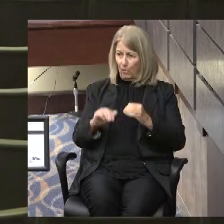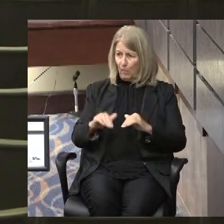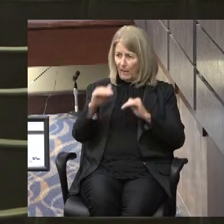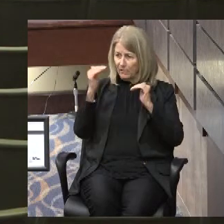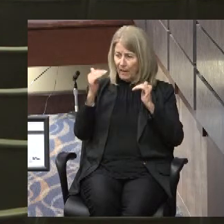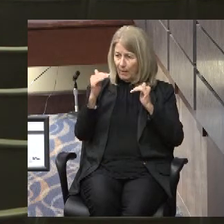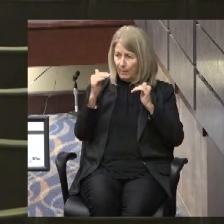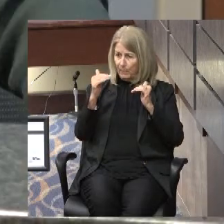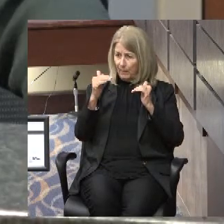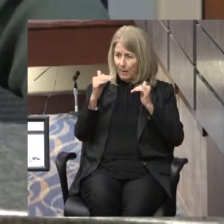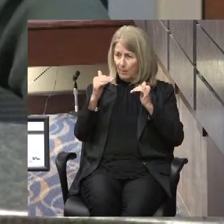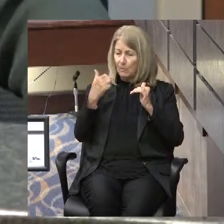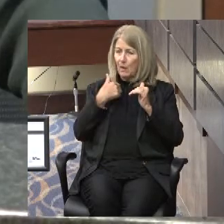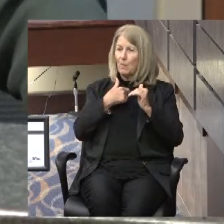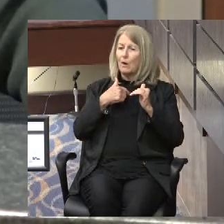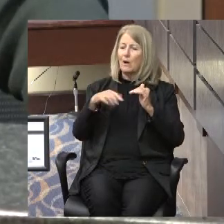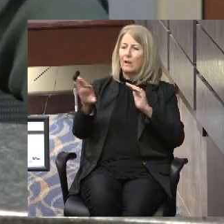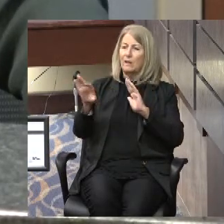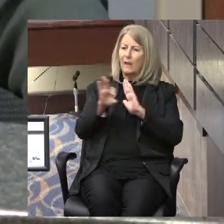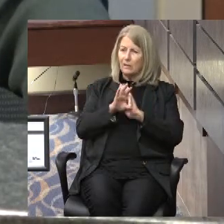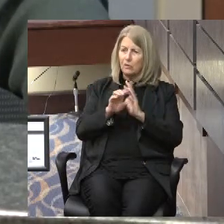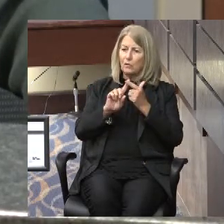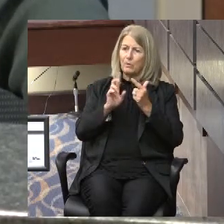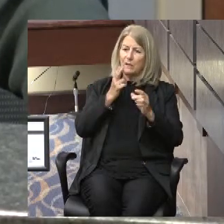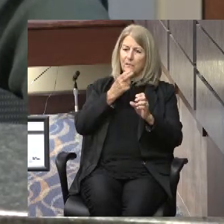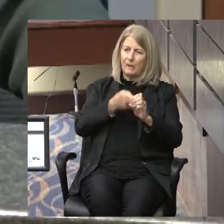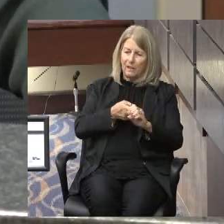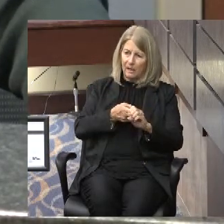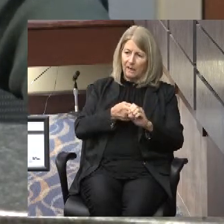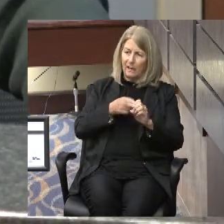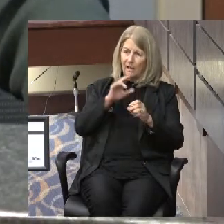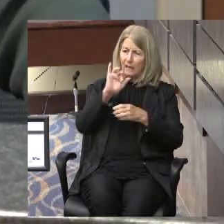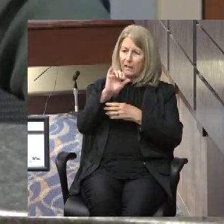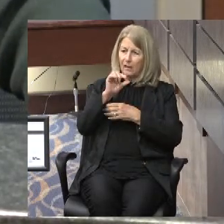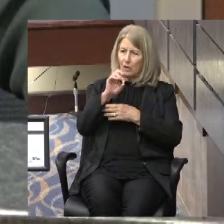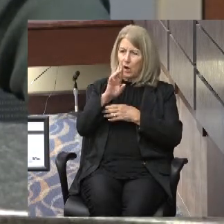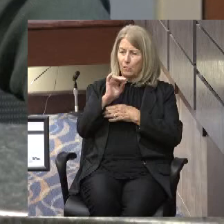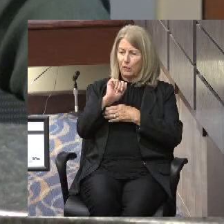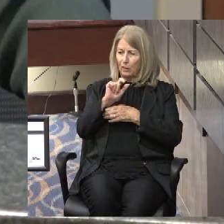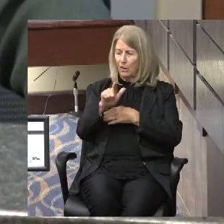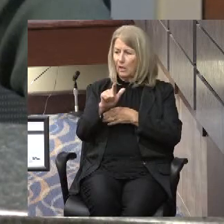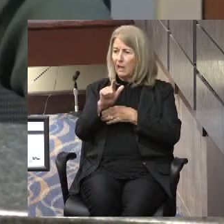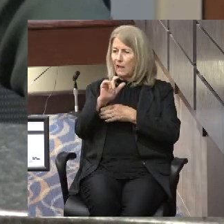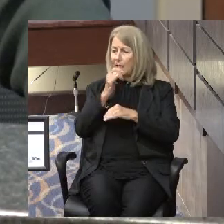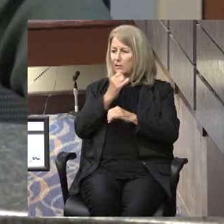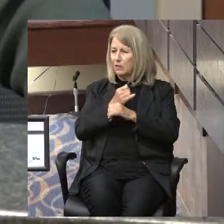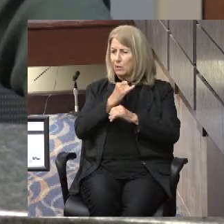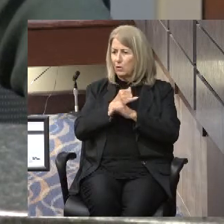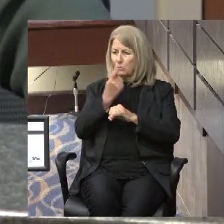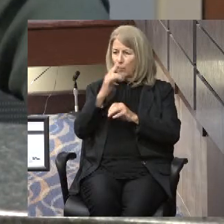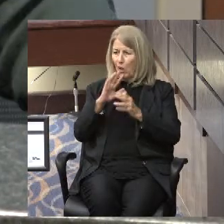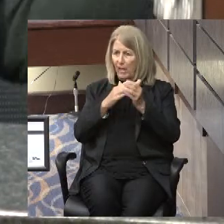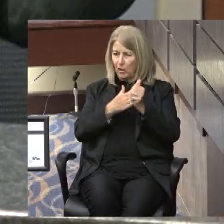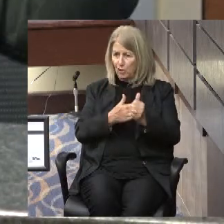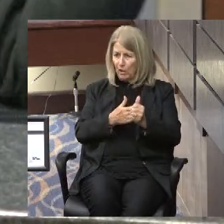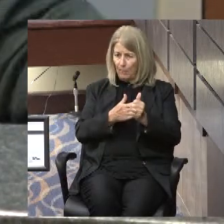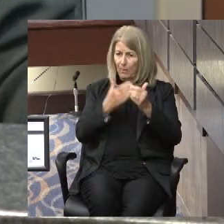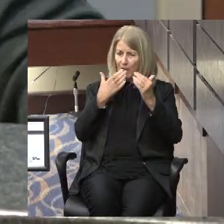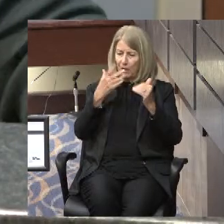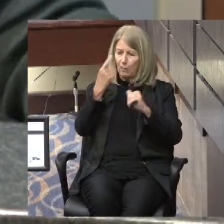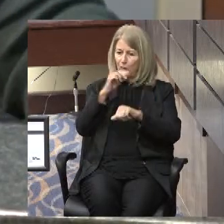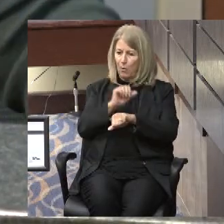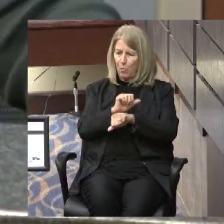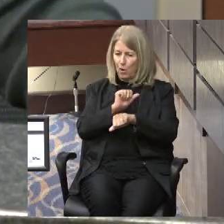to participate in the inaugural Institute for Race, Equity, and Leadership, and so thank you for the work. We